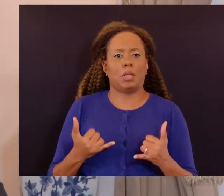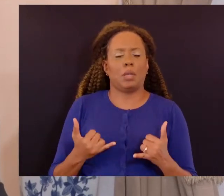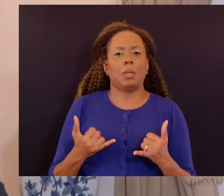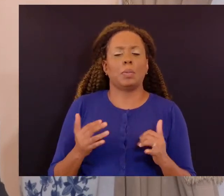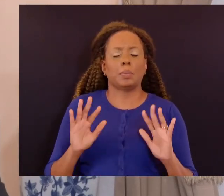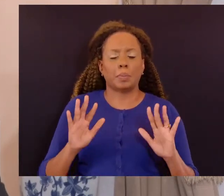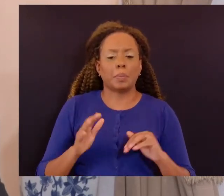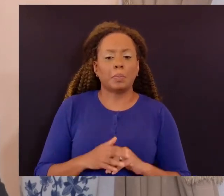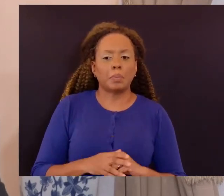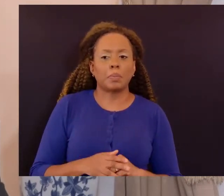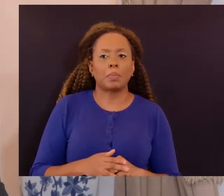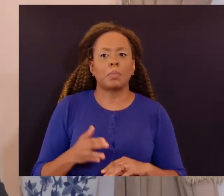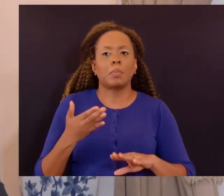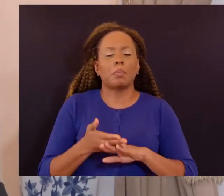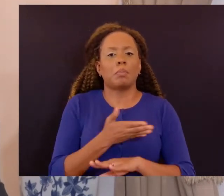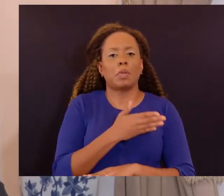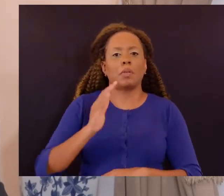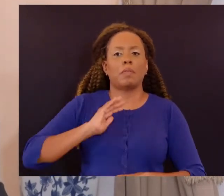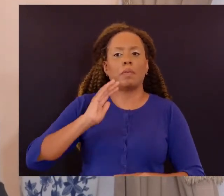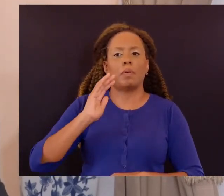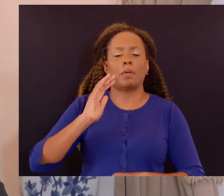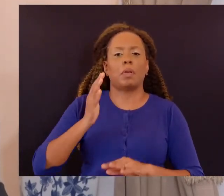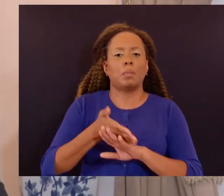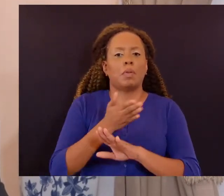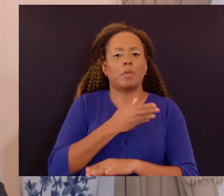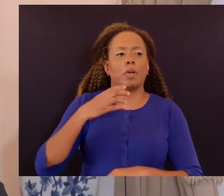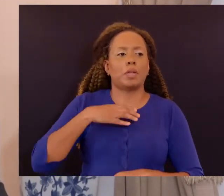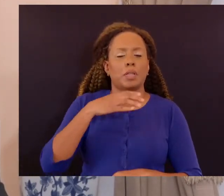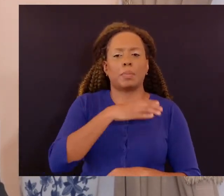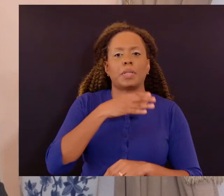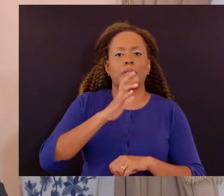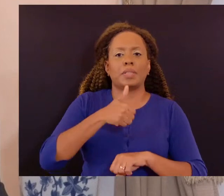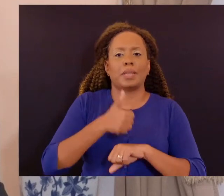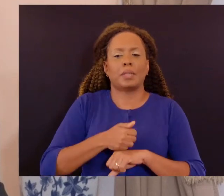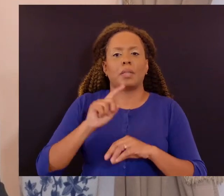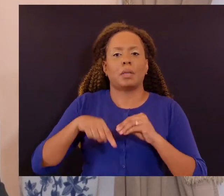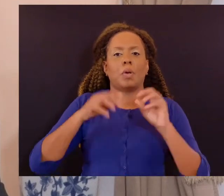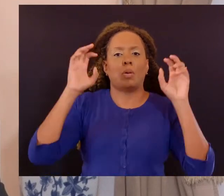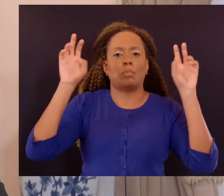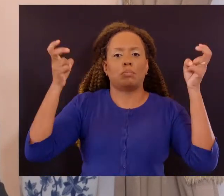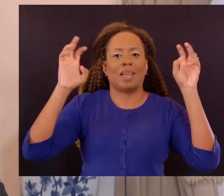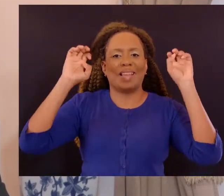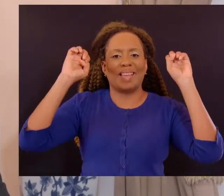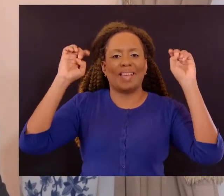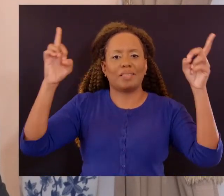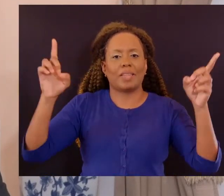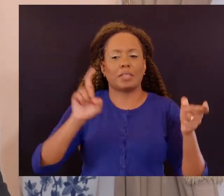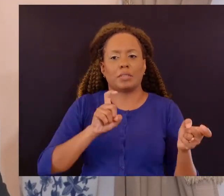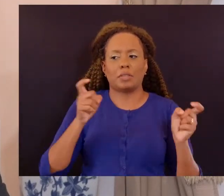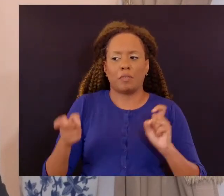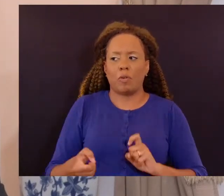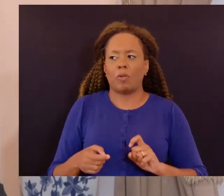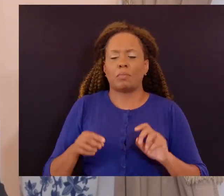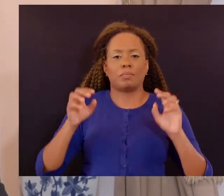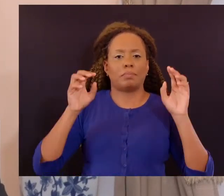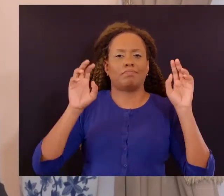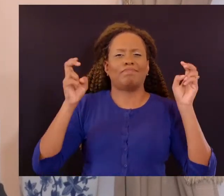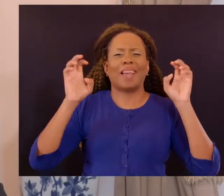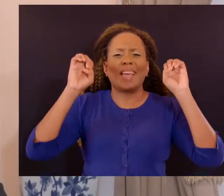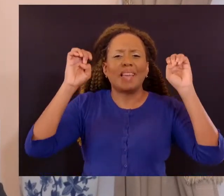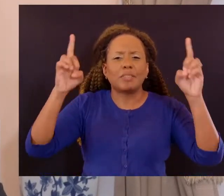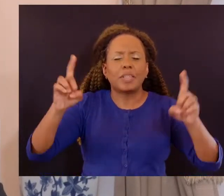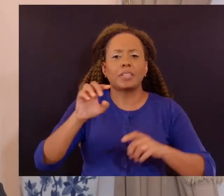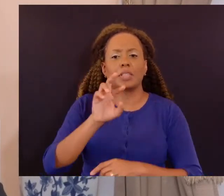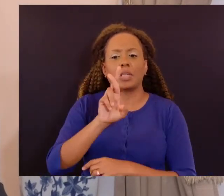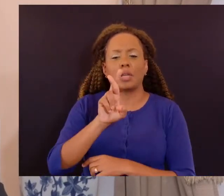the Education Reform Unit established, Dr. Denny is now the Director of Education Reform, and her team in the ministry,